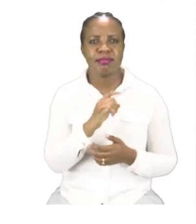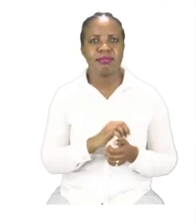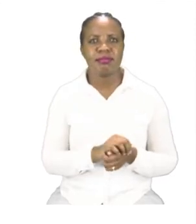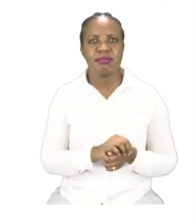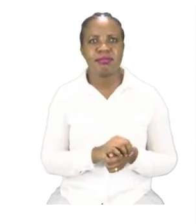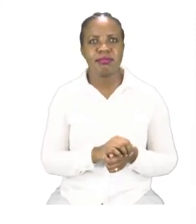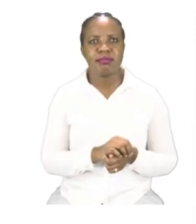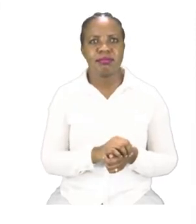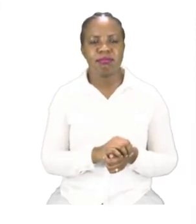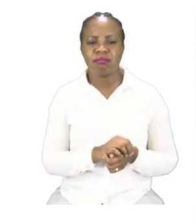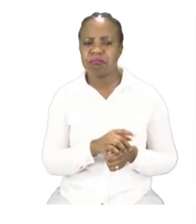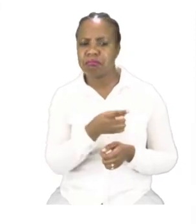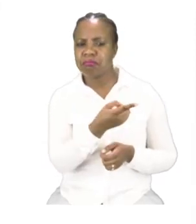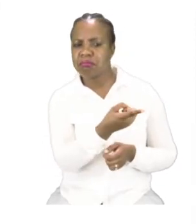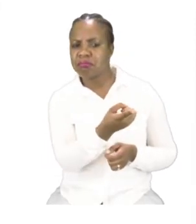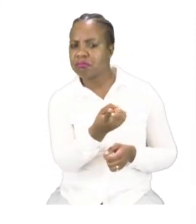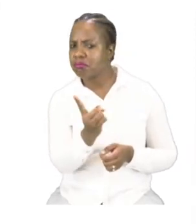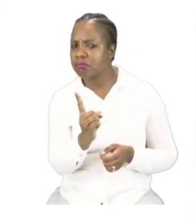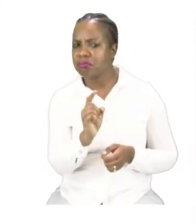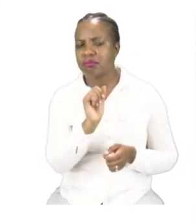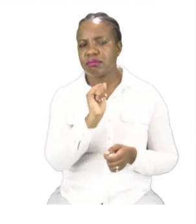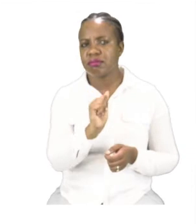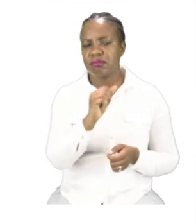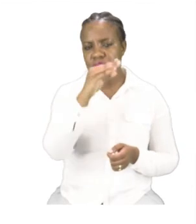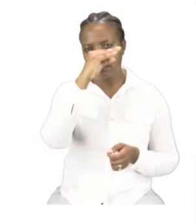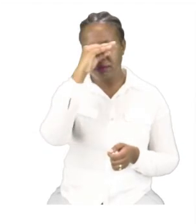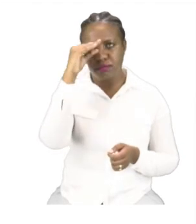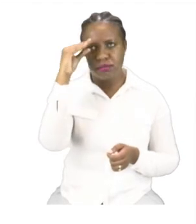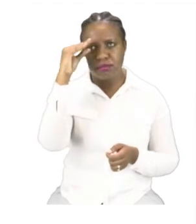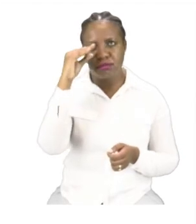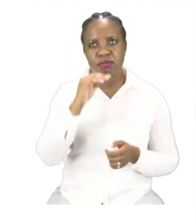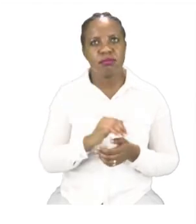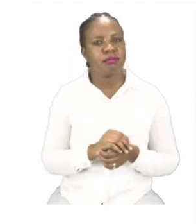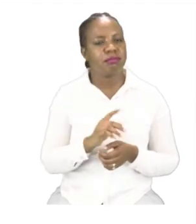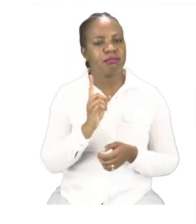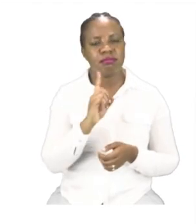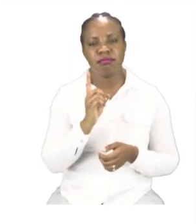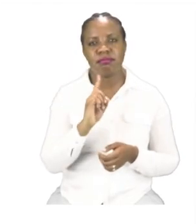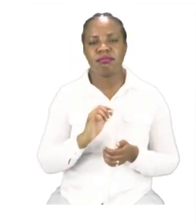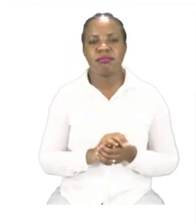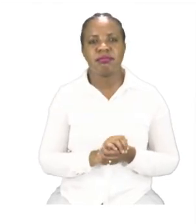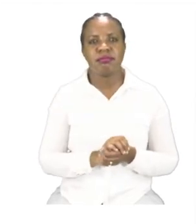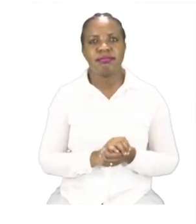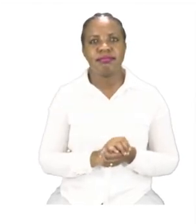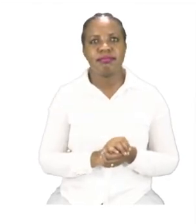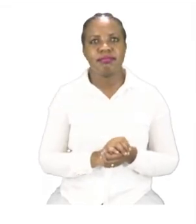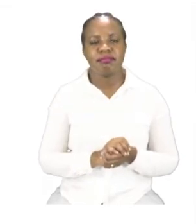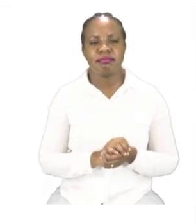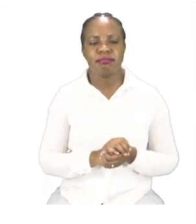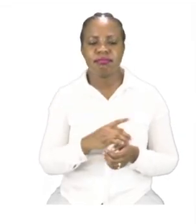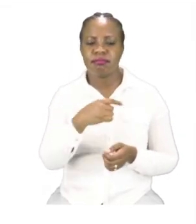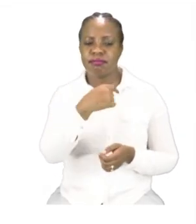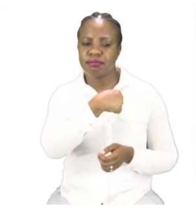say they is a nurse? No. Do we say she